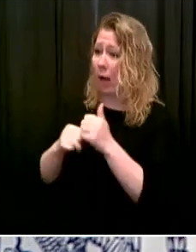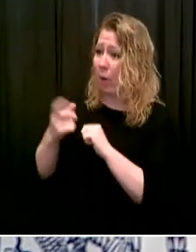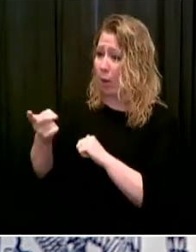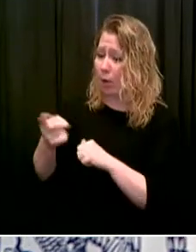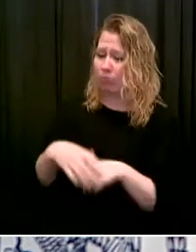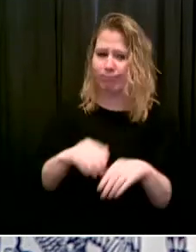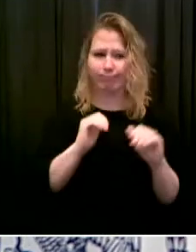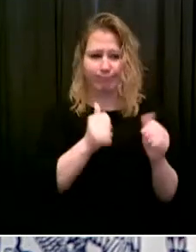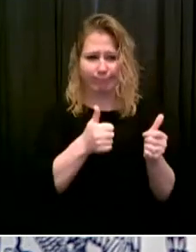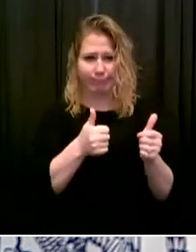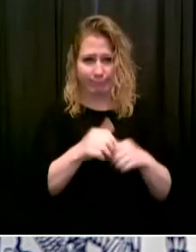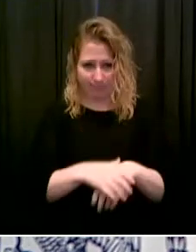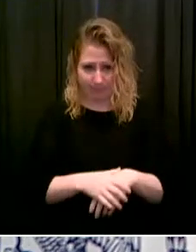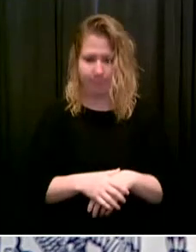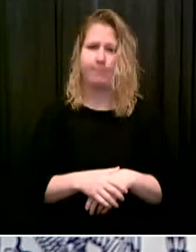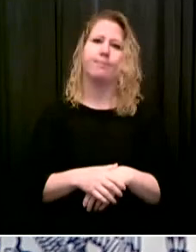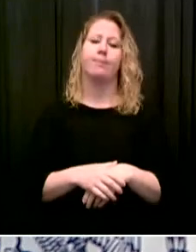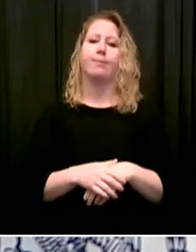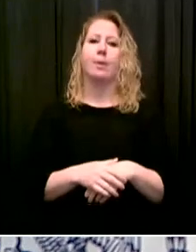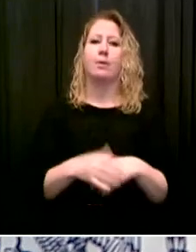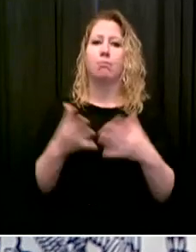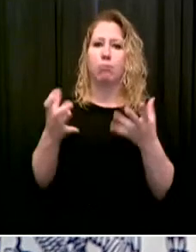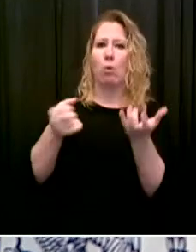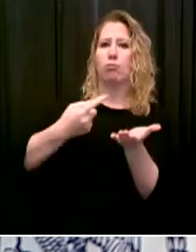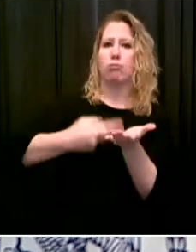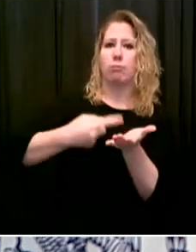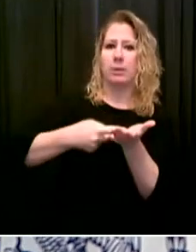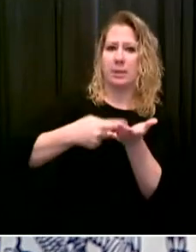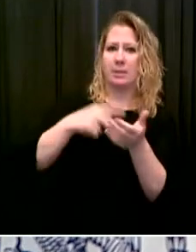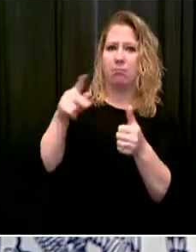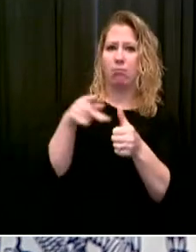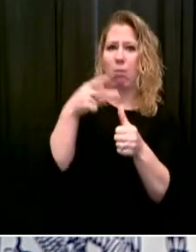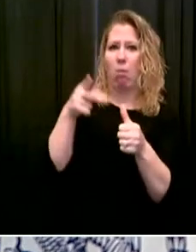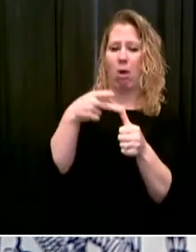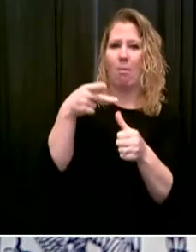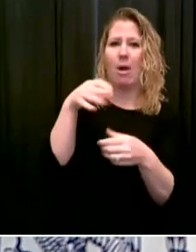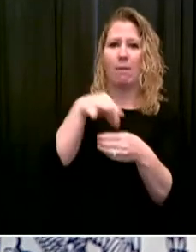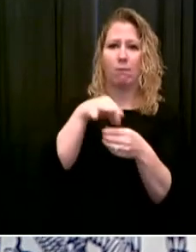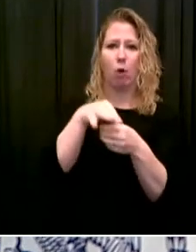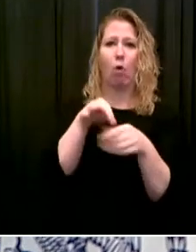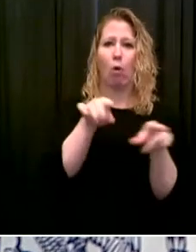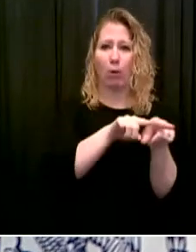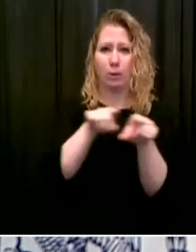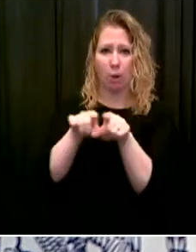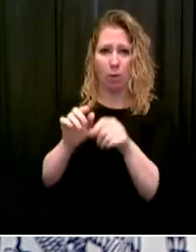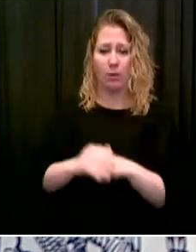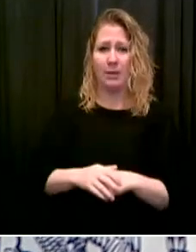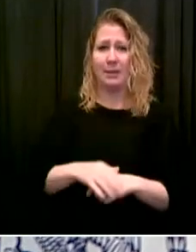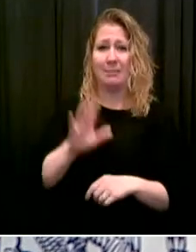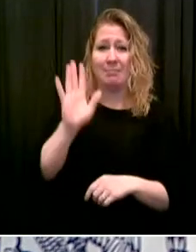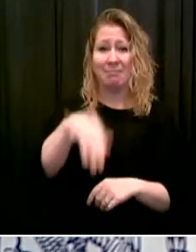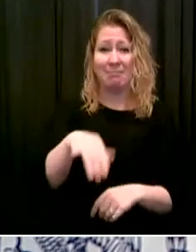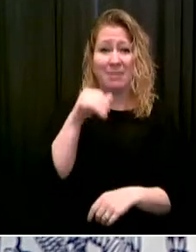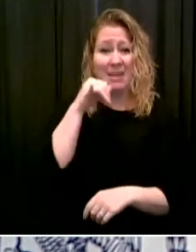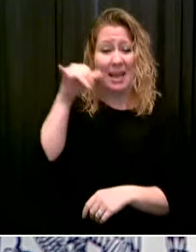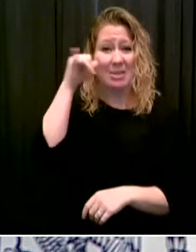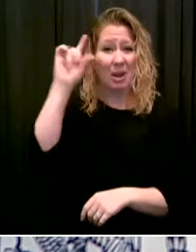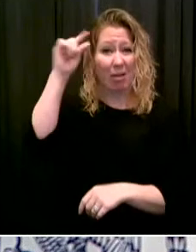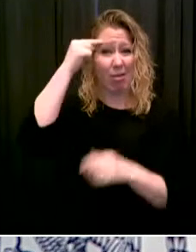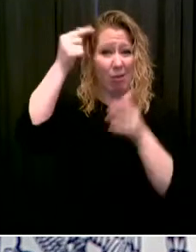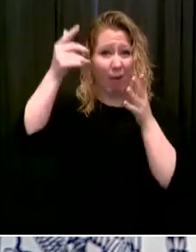the primary, the governor kind of held forth yesterday and took some shots at you. Not the first time he's done